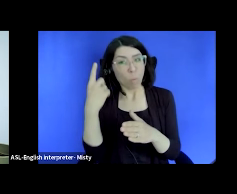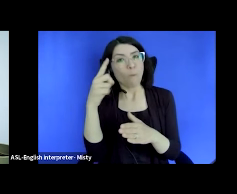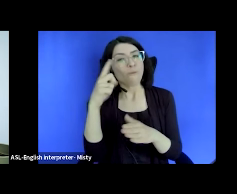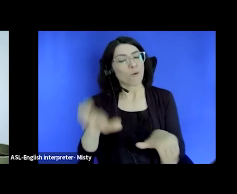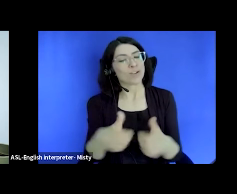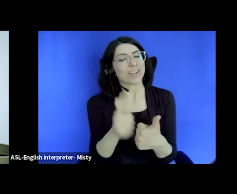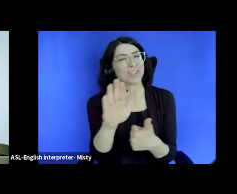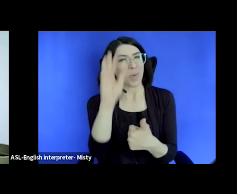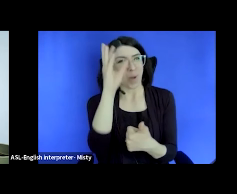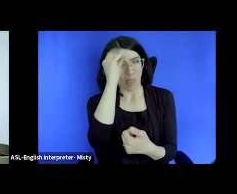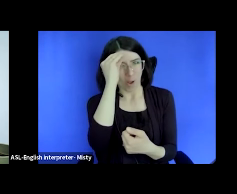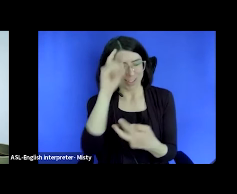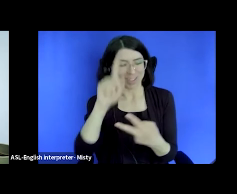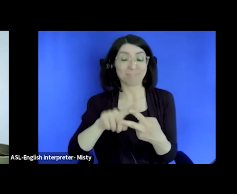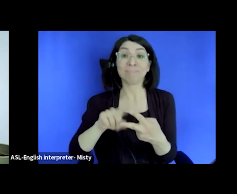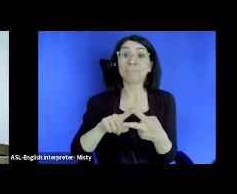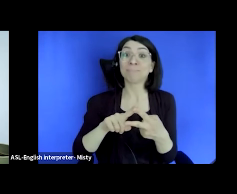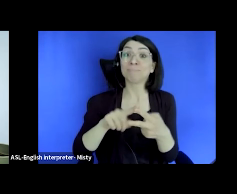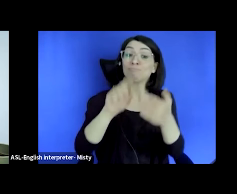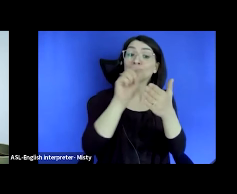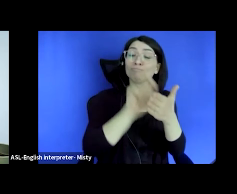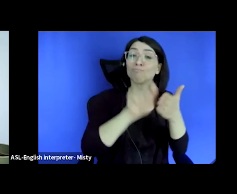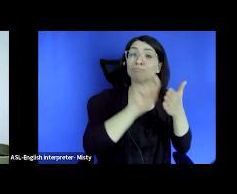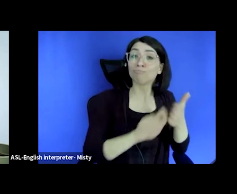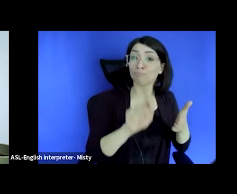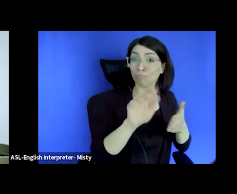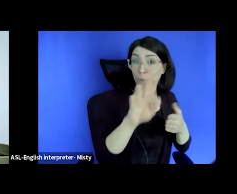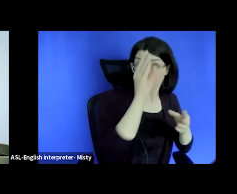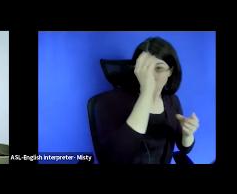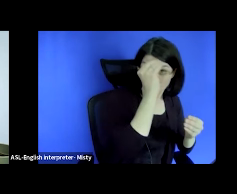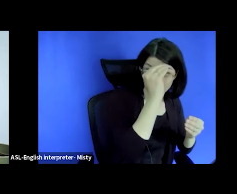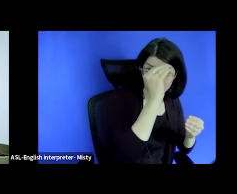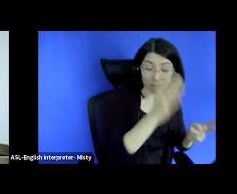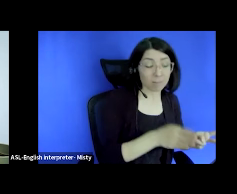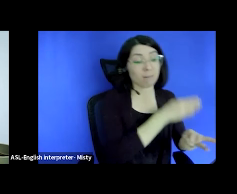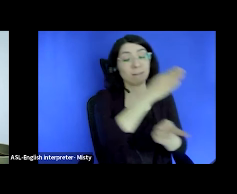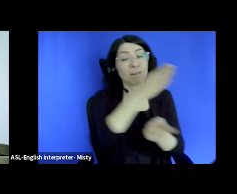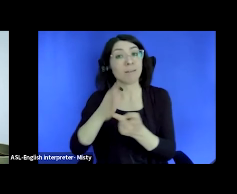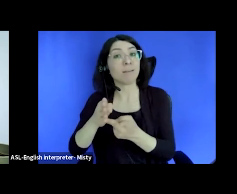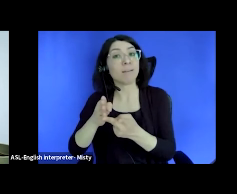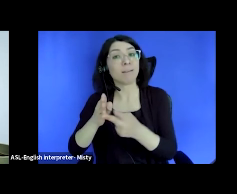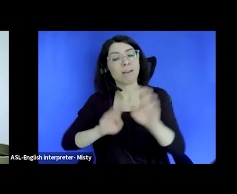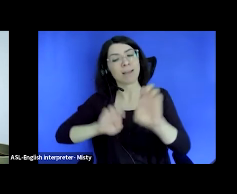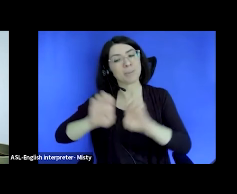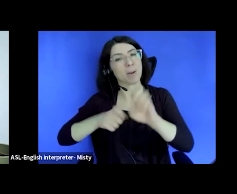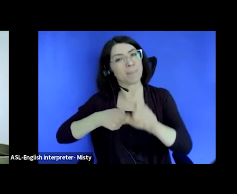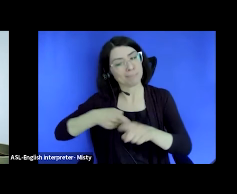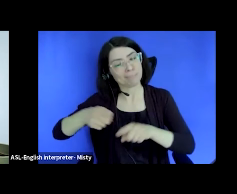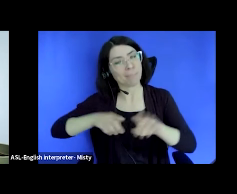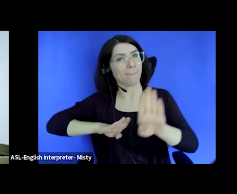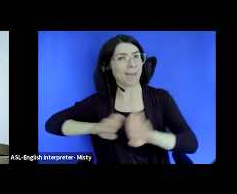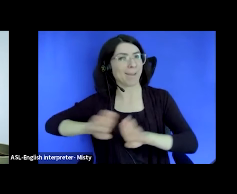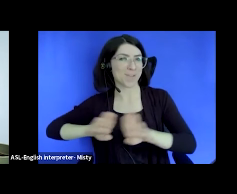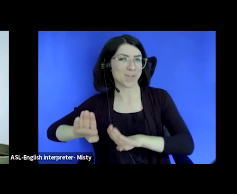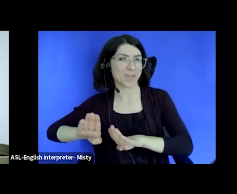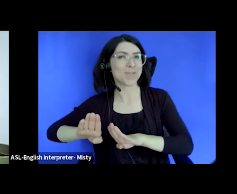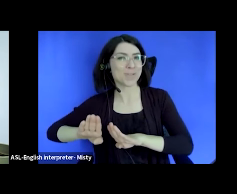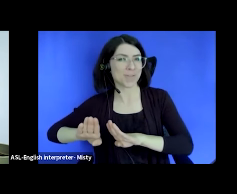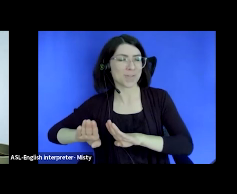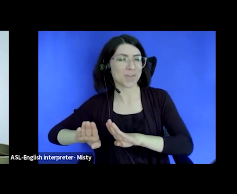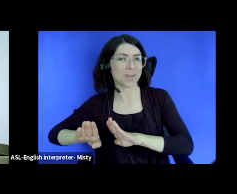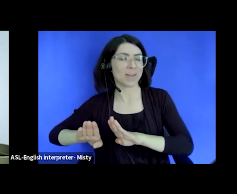you today. So the first is thought diary, and the other is a behavioral experiment. So let's look at thought diaries. First, I just wanted to